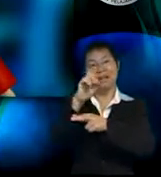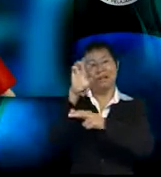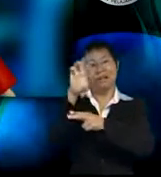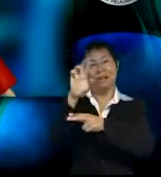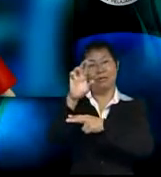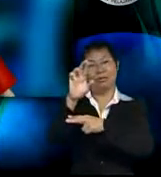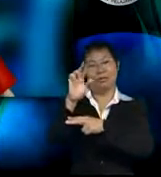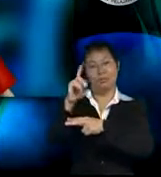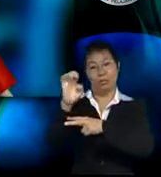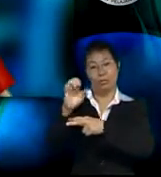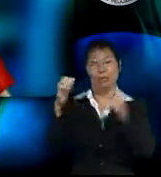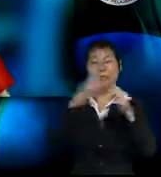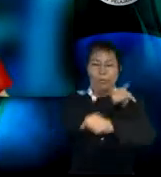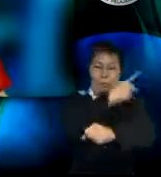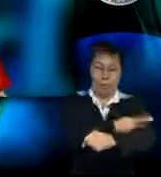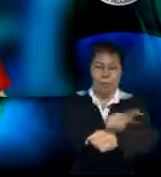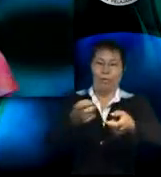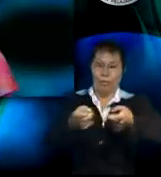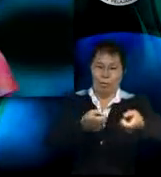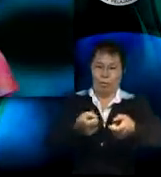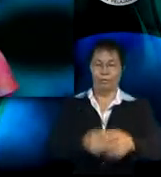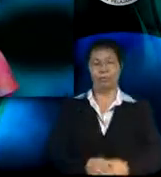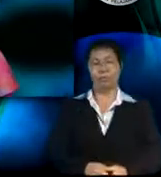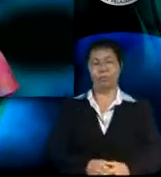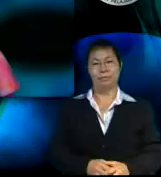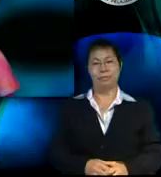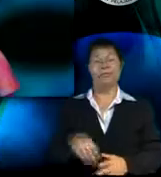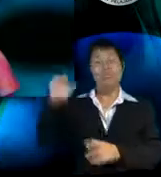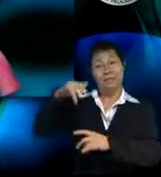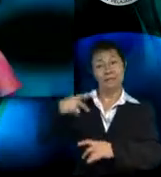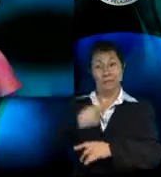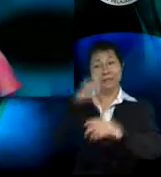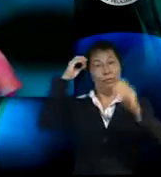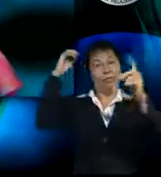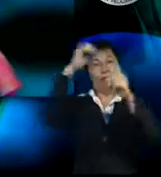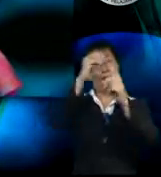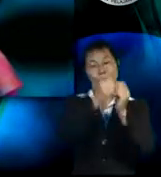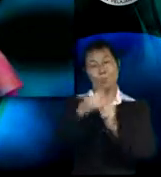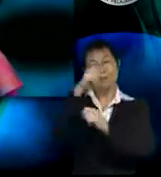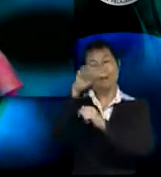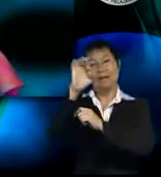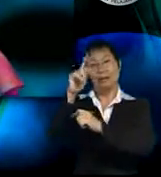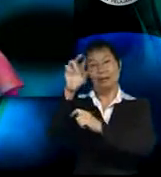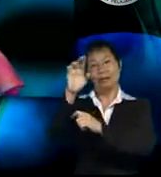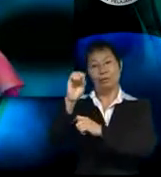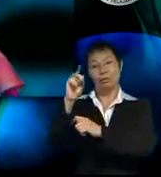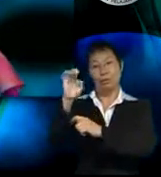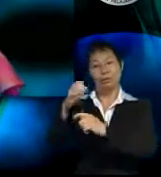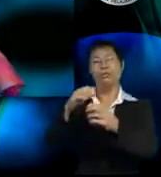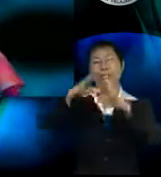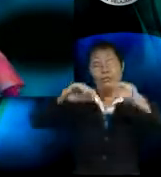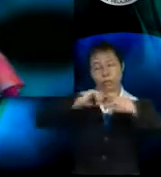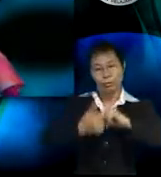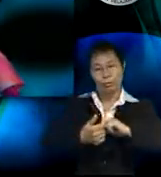Control sends us missions to solve. Yeah, we go on missions with Electro to solve problems. Our trusty